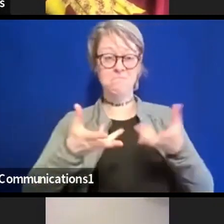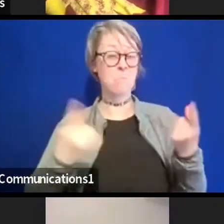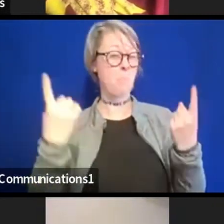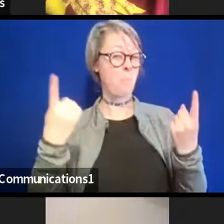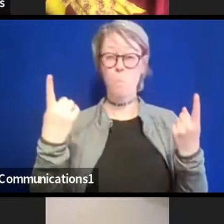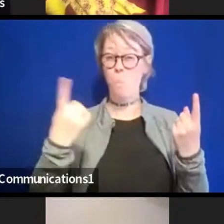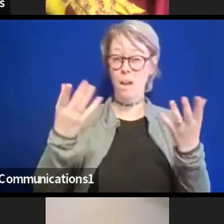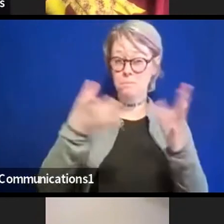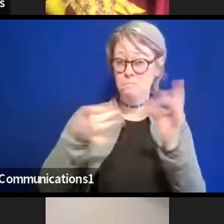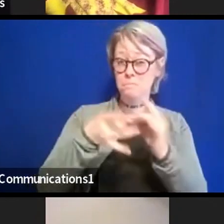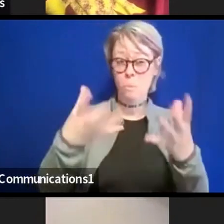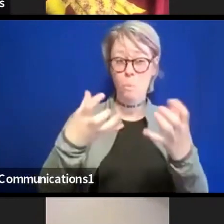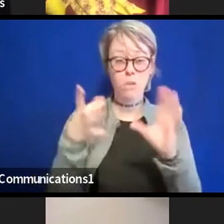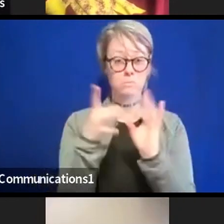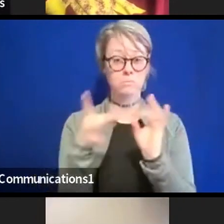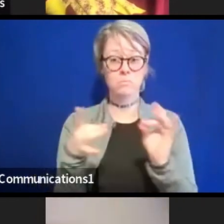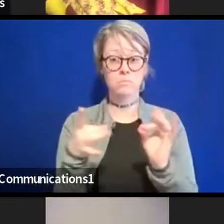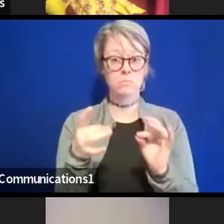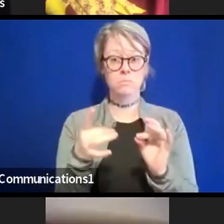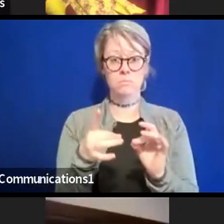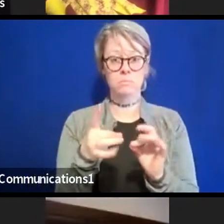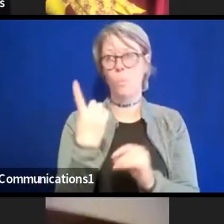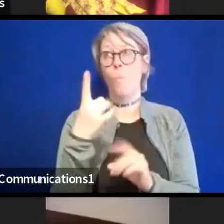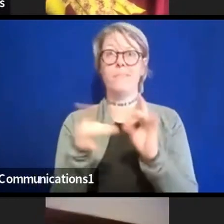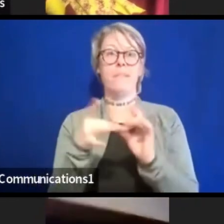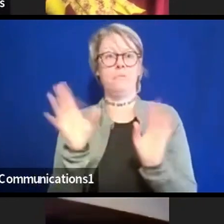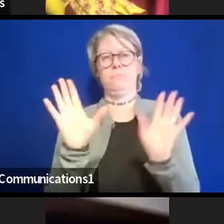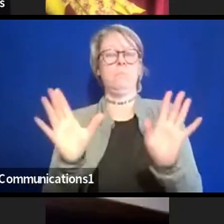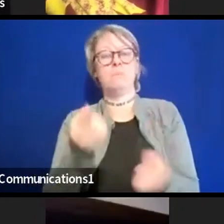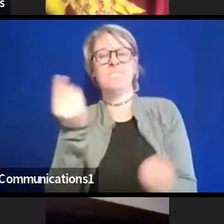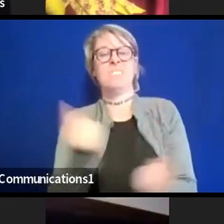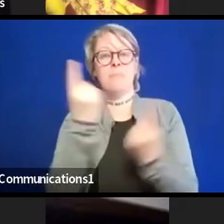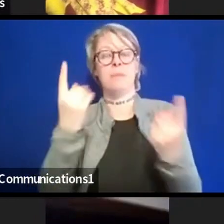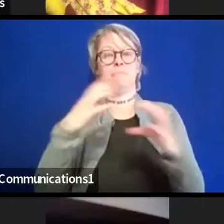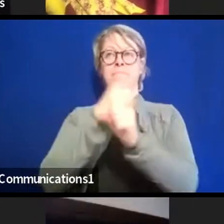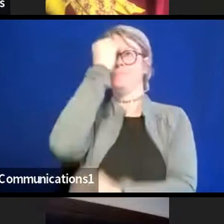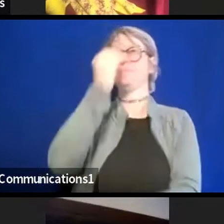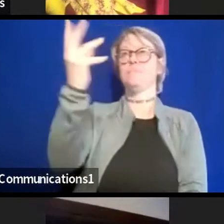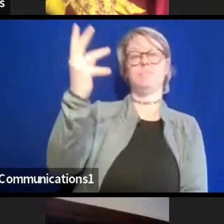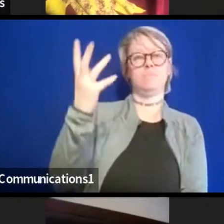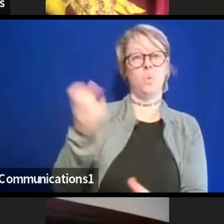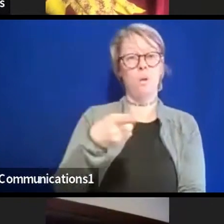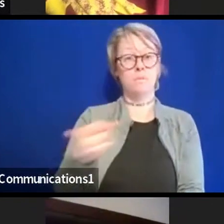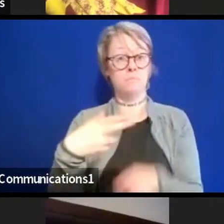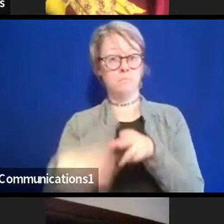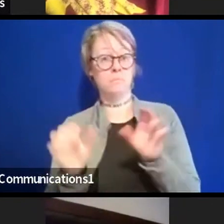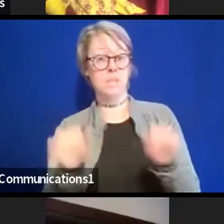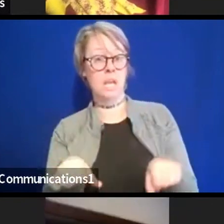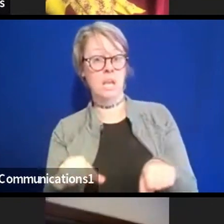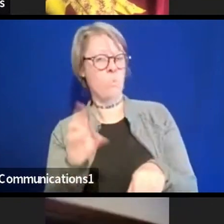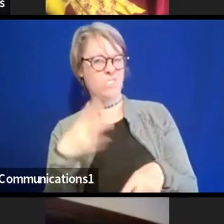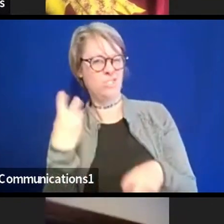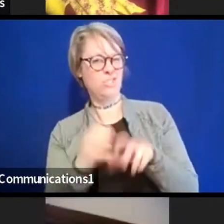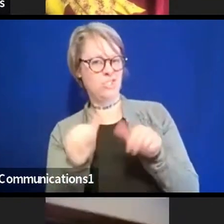about it to the government, or not? Doesn't have to be one thing, but just if you could summarize it quickly, or is that too hard to